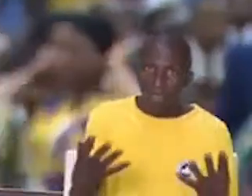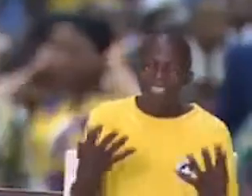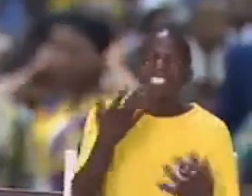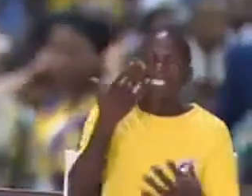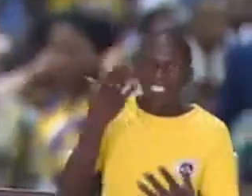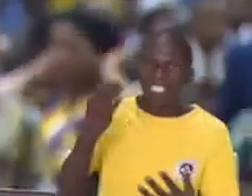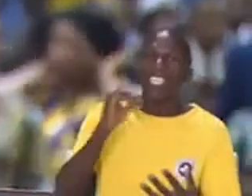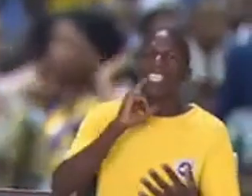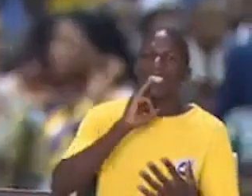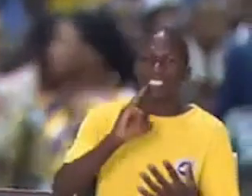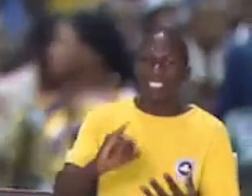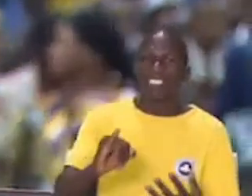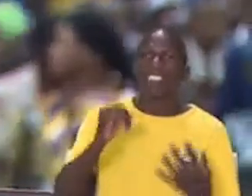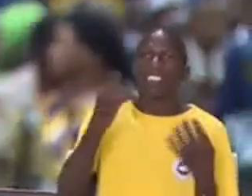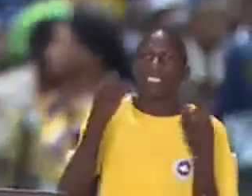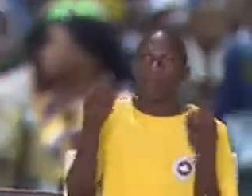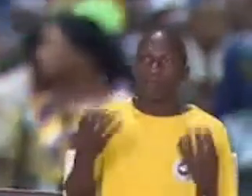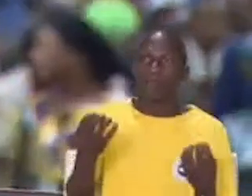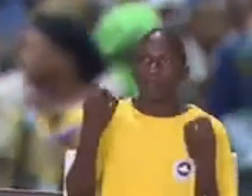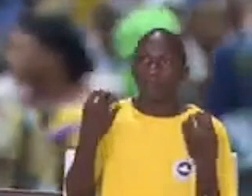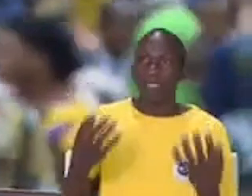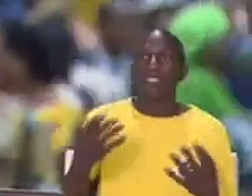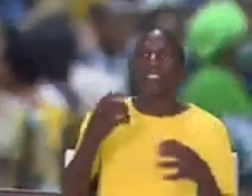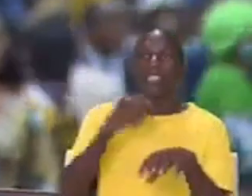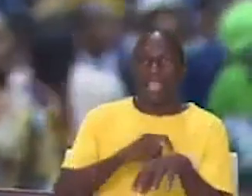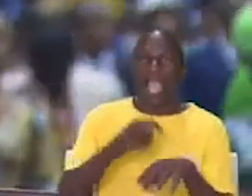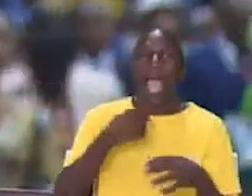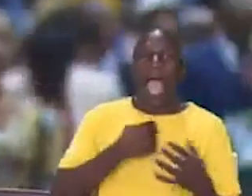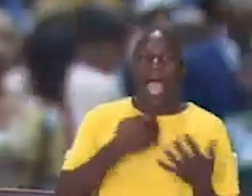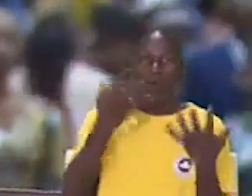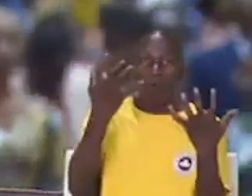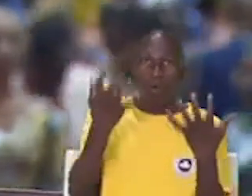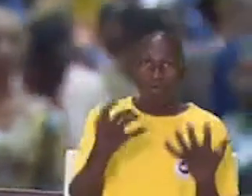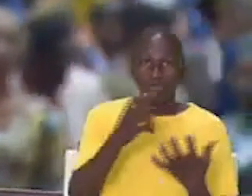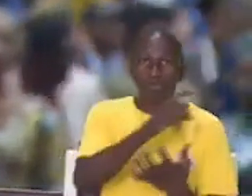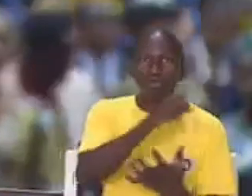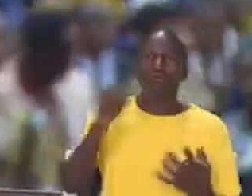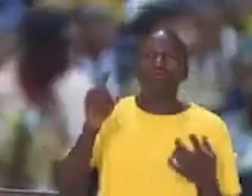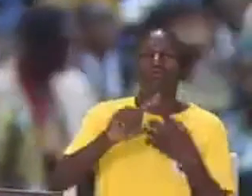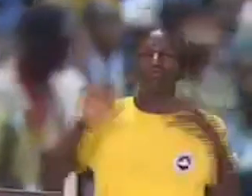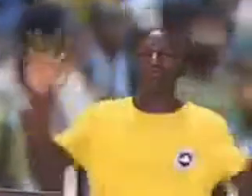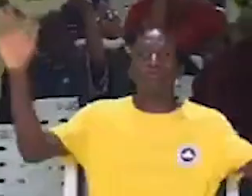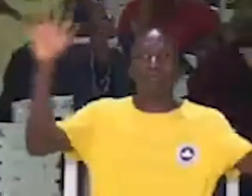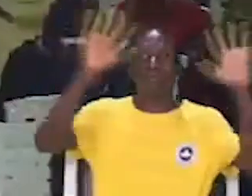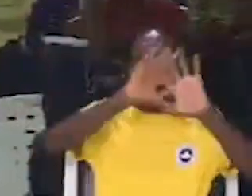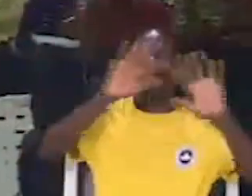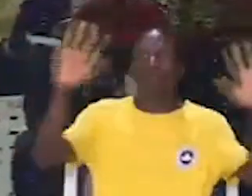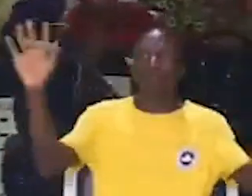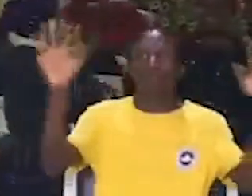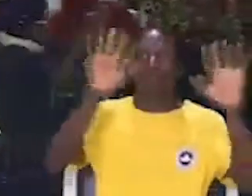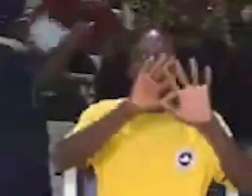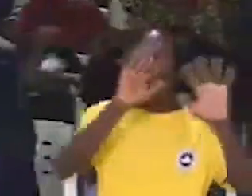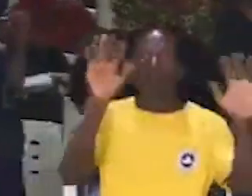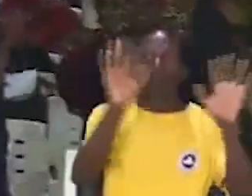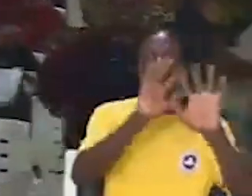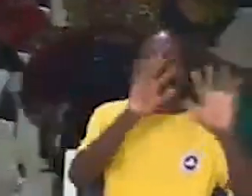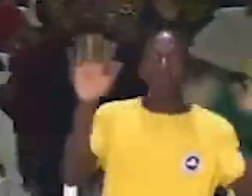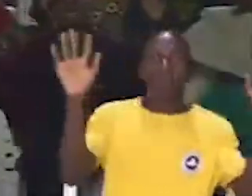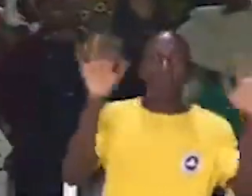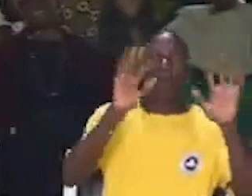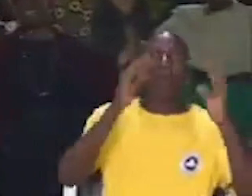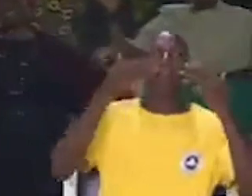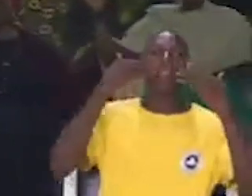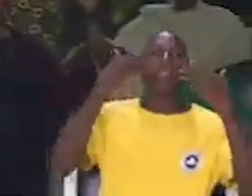divine subsidy. I want us to lift up our hands together to the Almighty God and bless Him